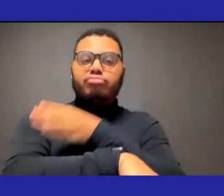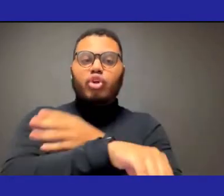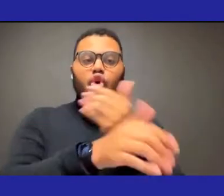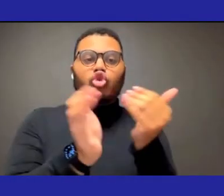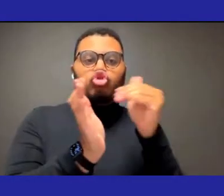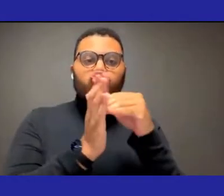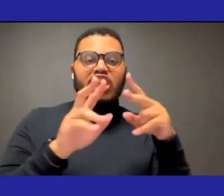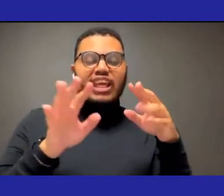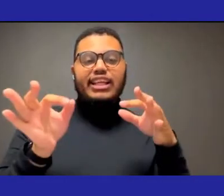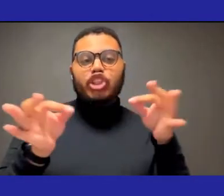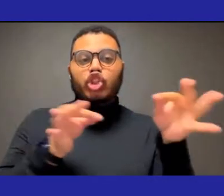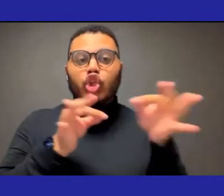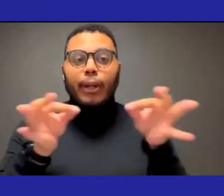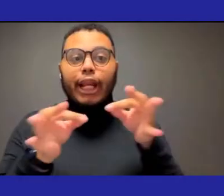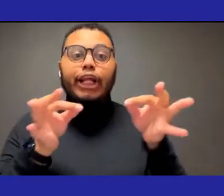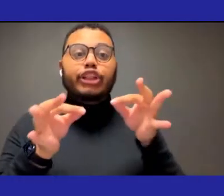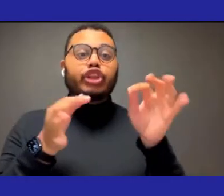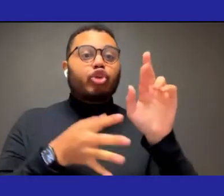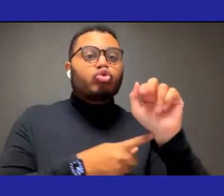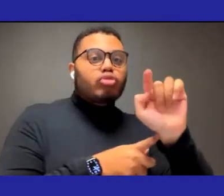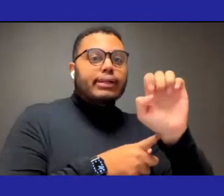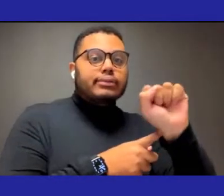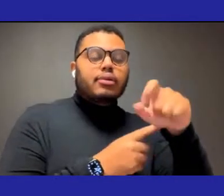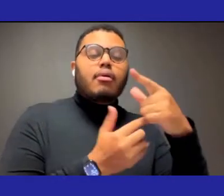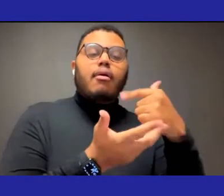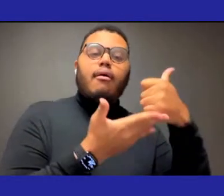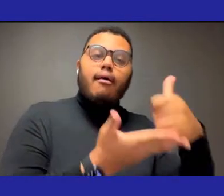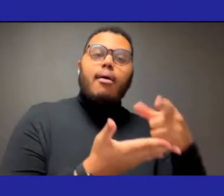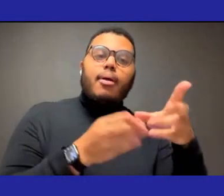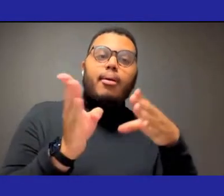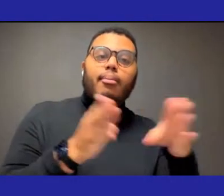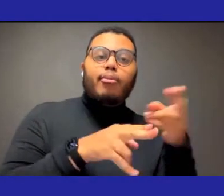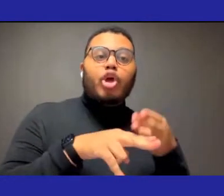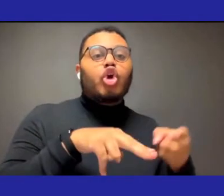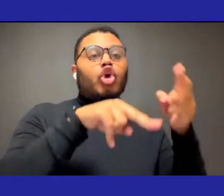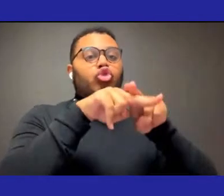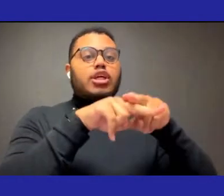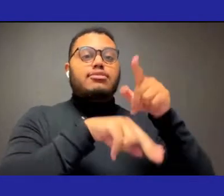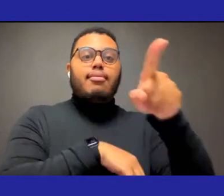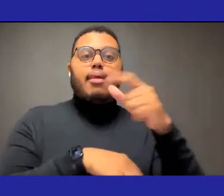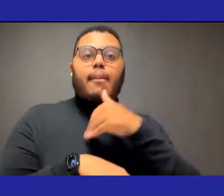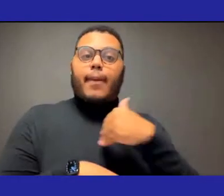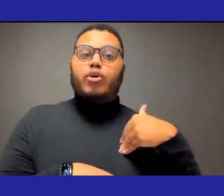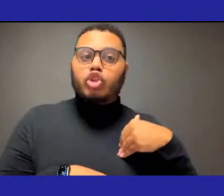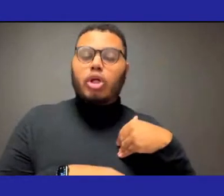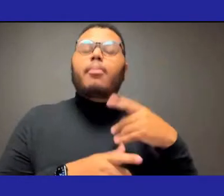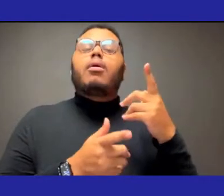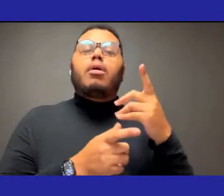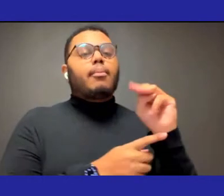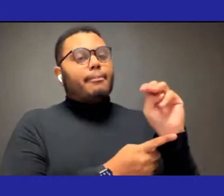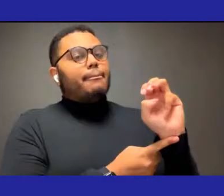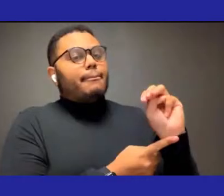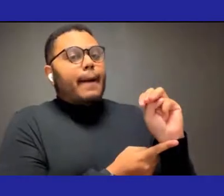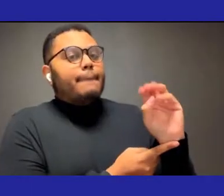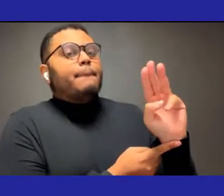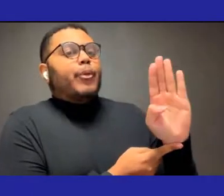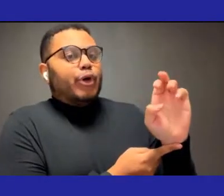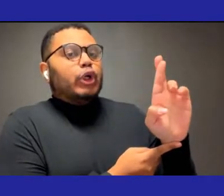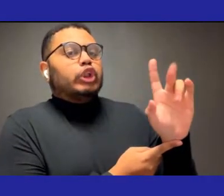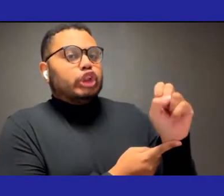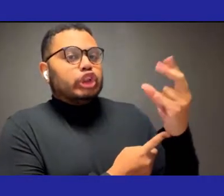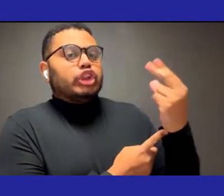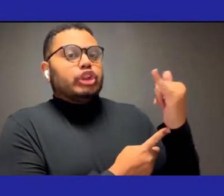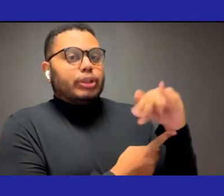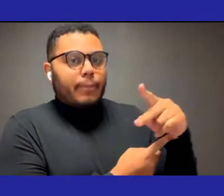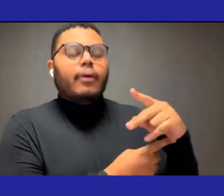rates will help the plan both increase their membership and ensure that quality is maintained through